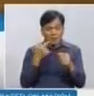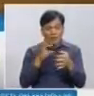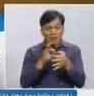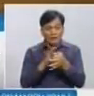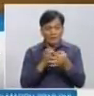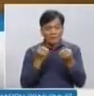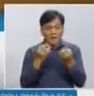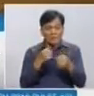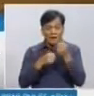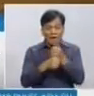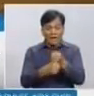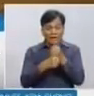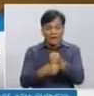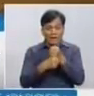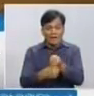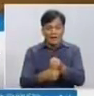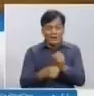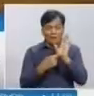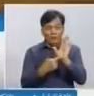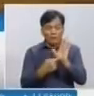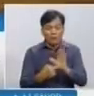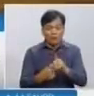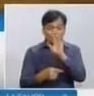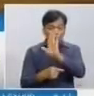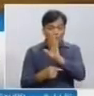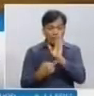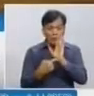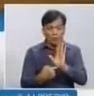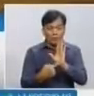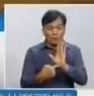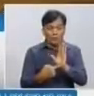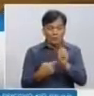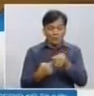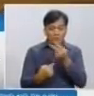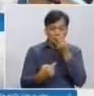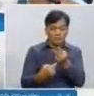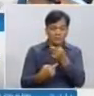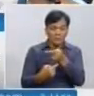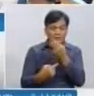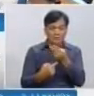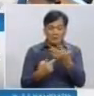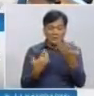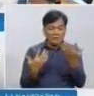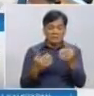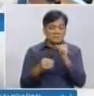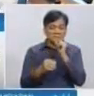because of our demonstrations, your protests, which I find the way